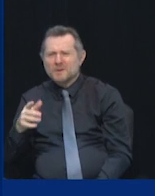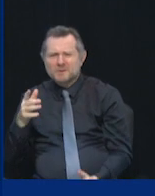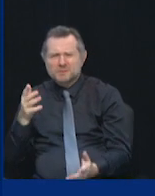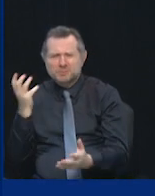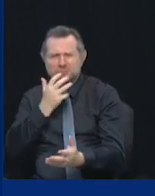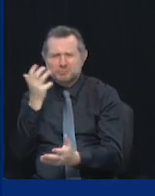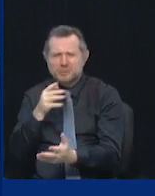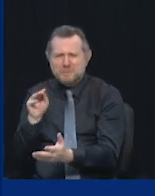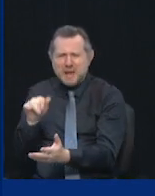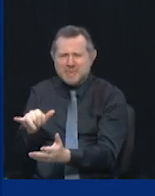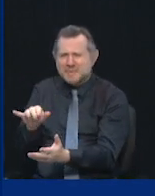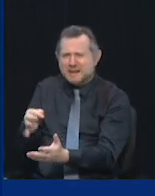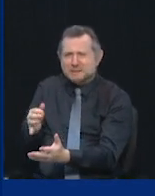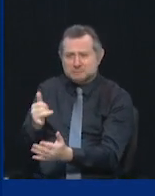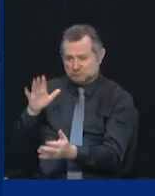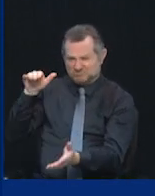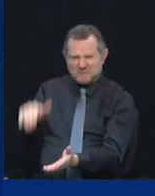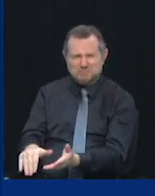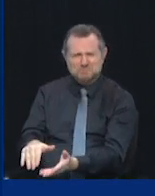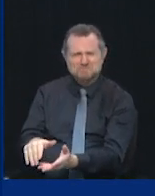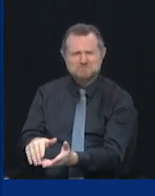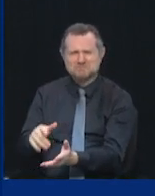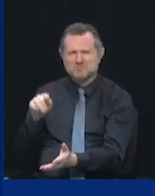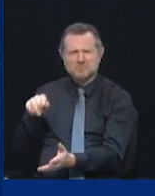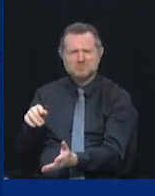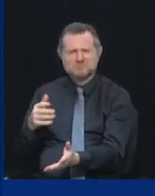58% decline over the last month.